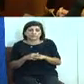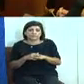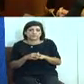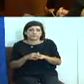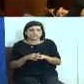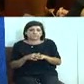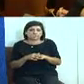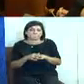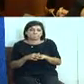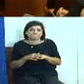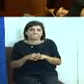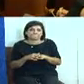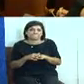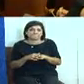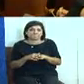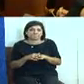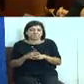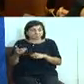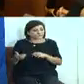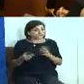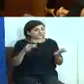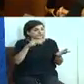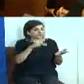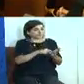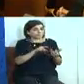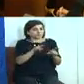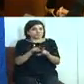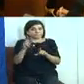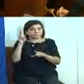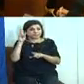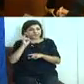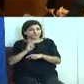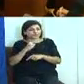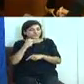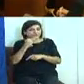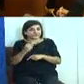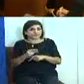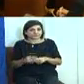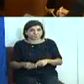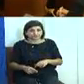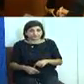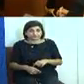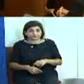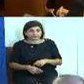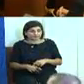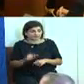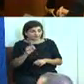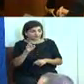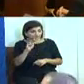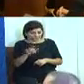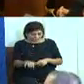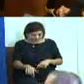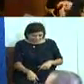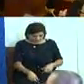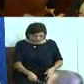We invite you, if you're able, to stand as we hear the voice of Tone.